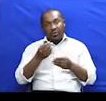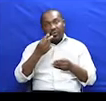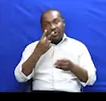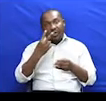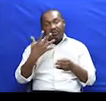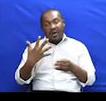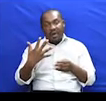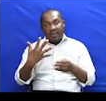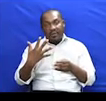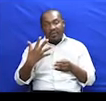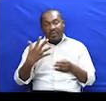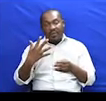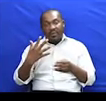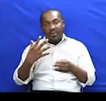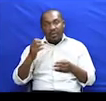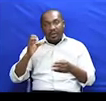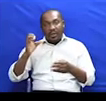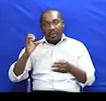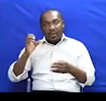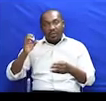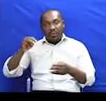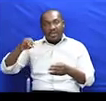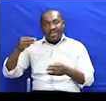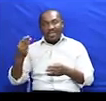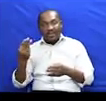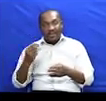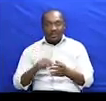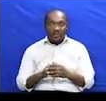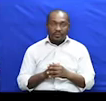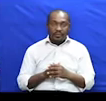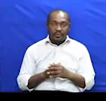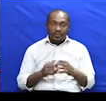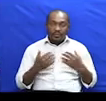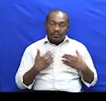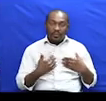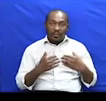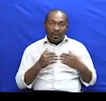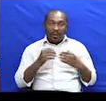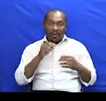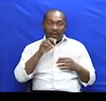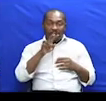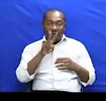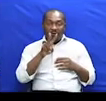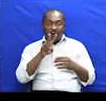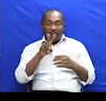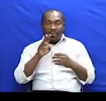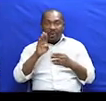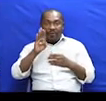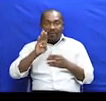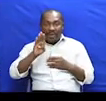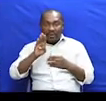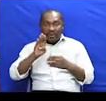base, it was only 25 cubic centimeters. The volume of base is obtained from the average